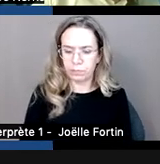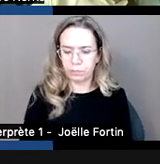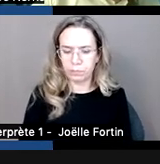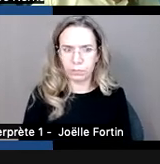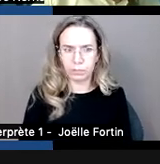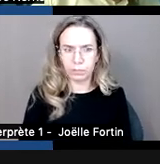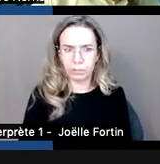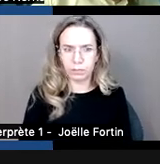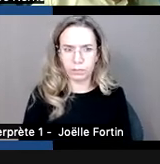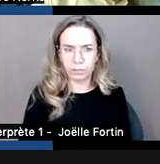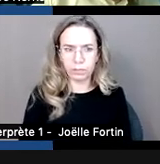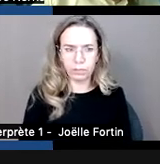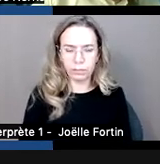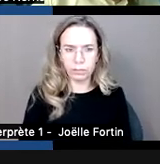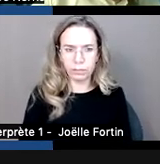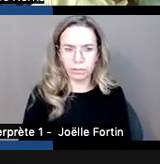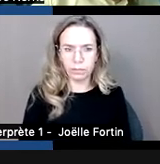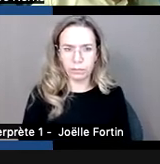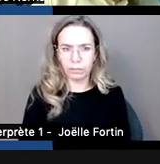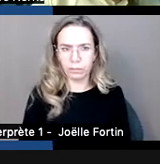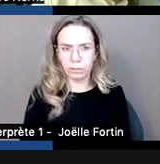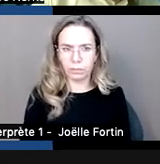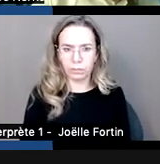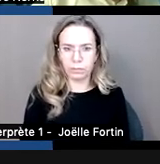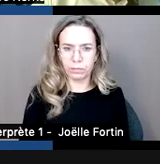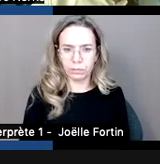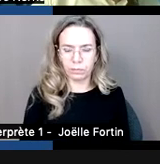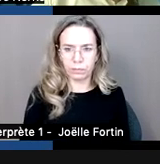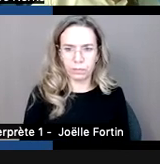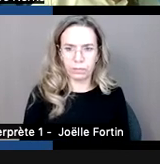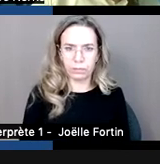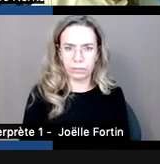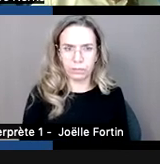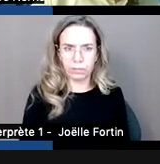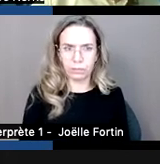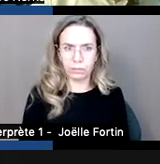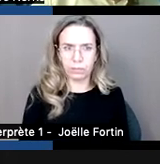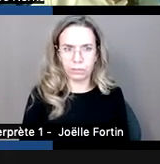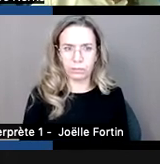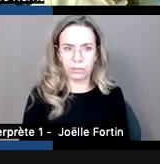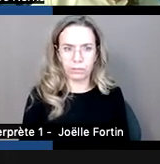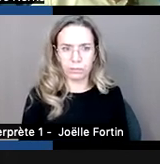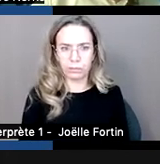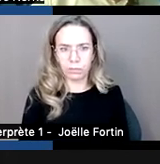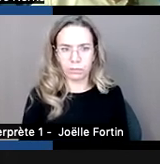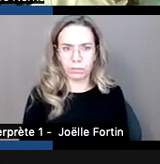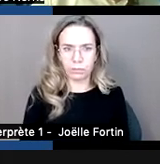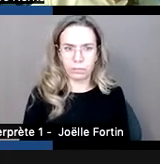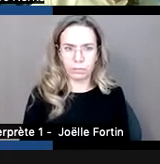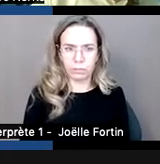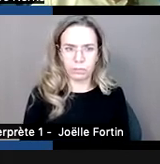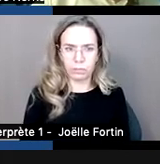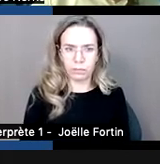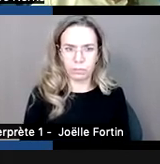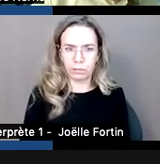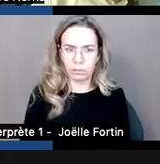The questions are universal questions. These are the questions I hear